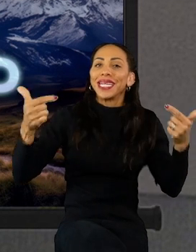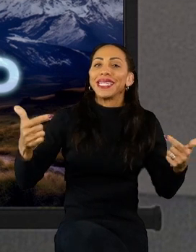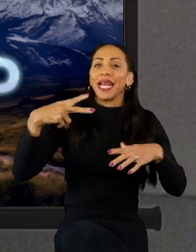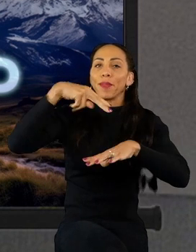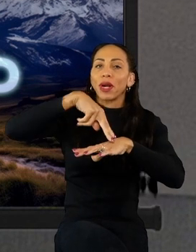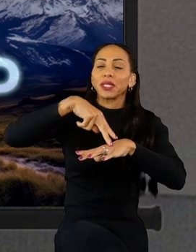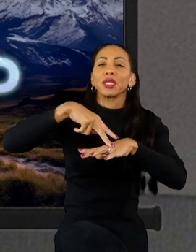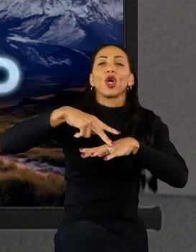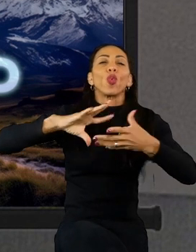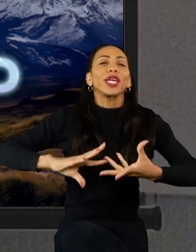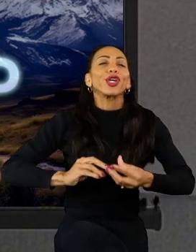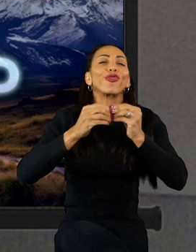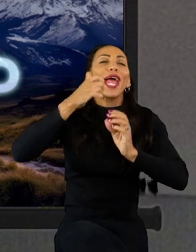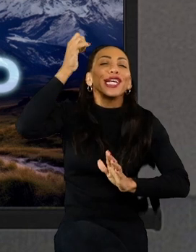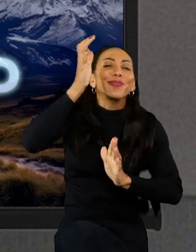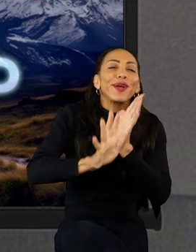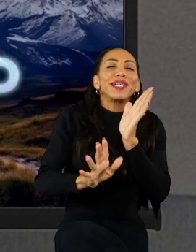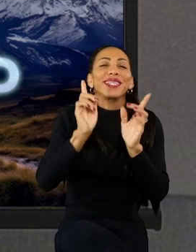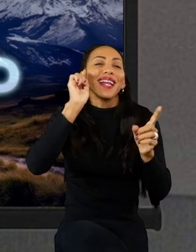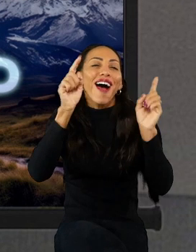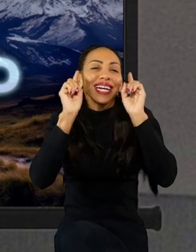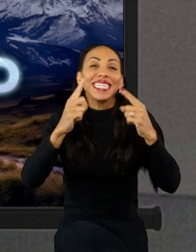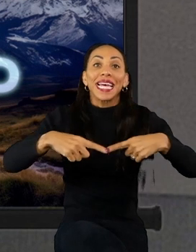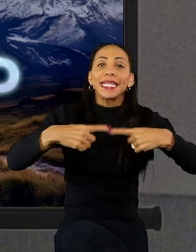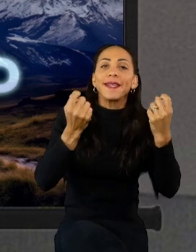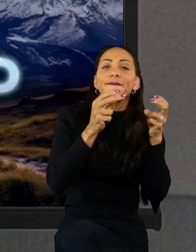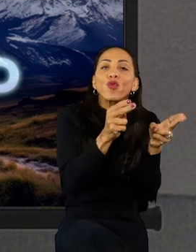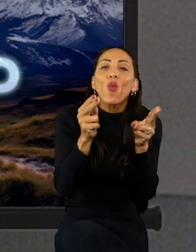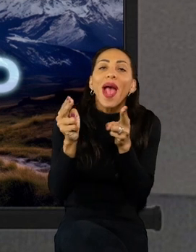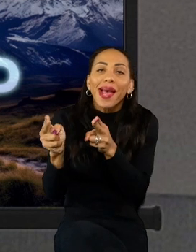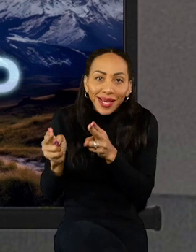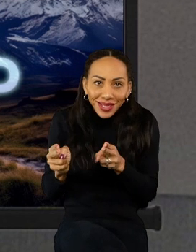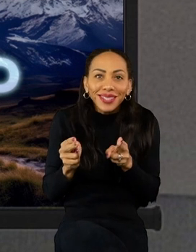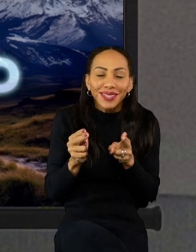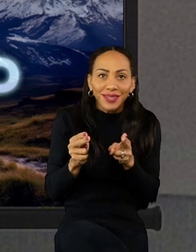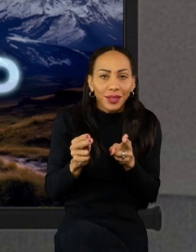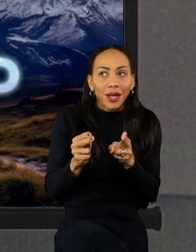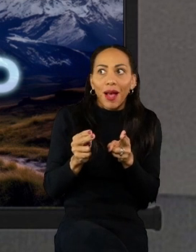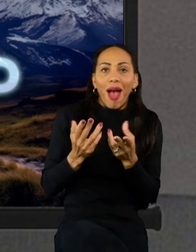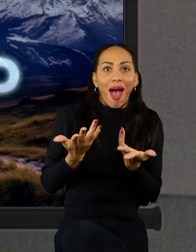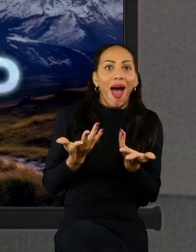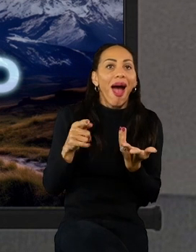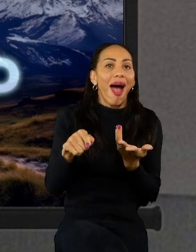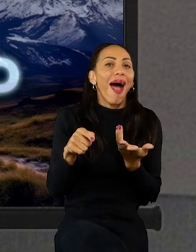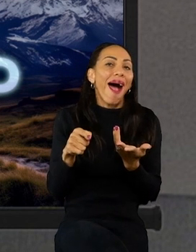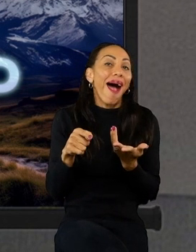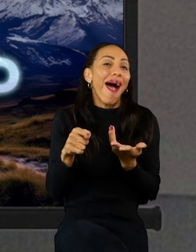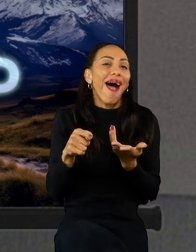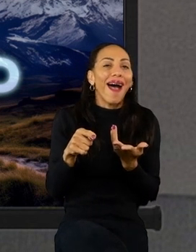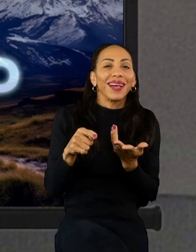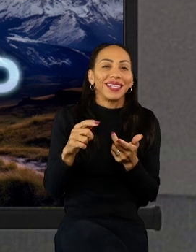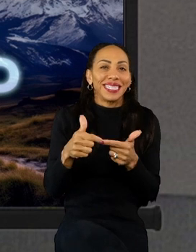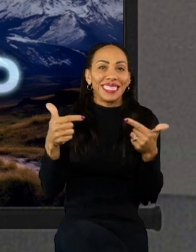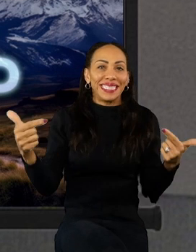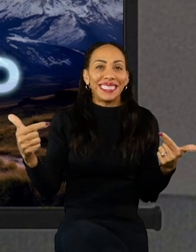create experiences and explore ideas in different ways. And just we're excited about the